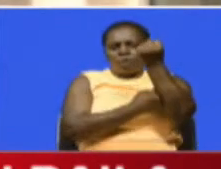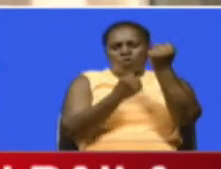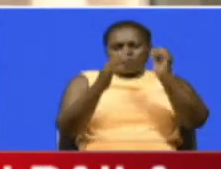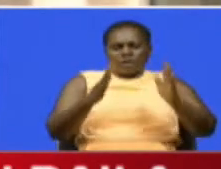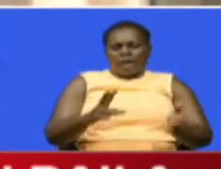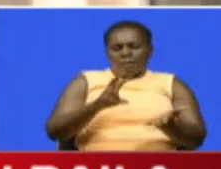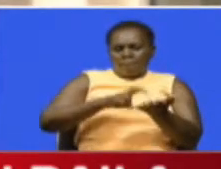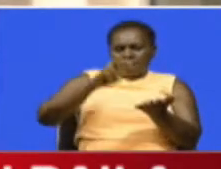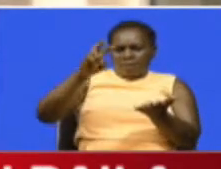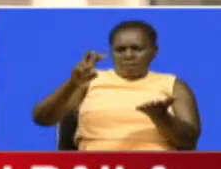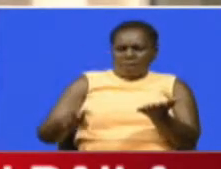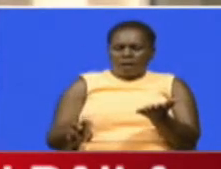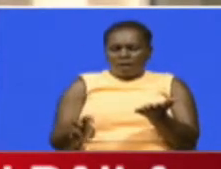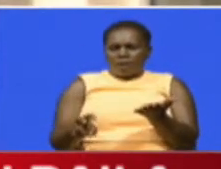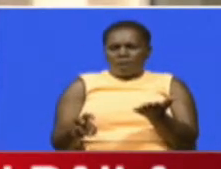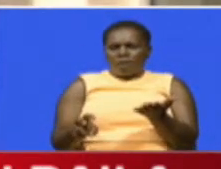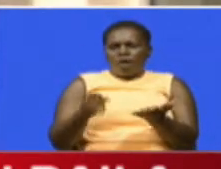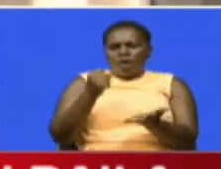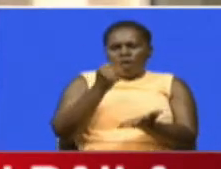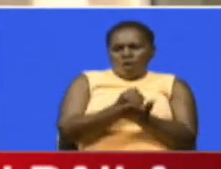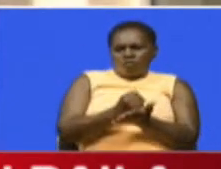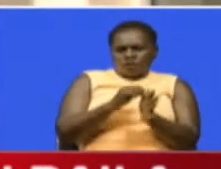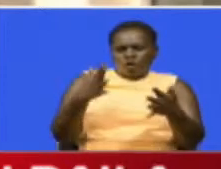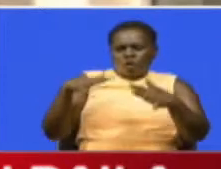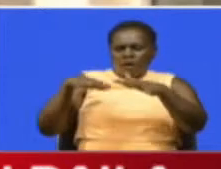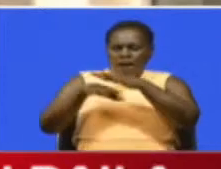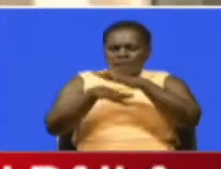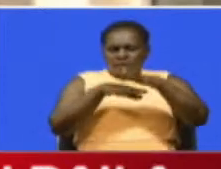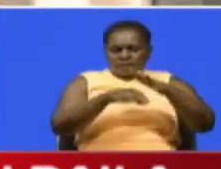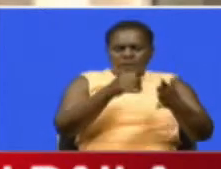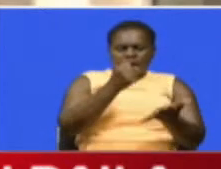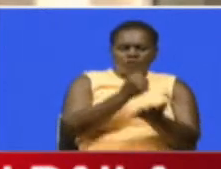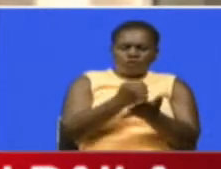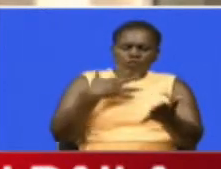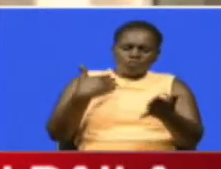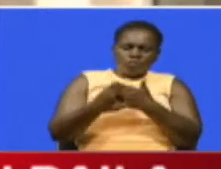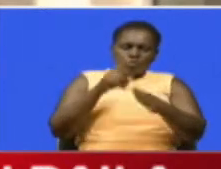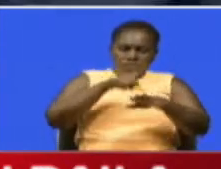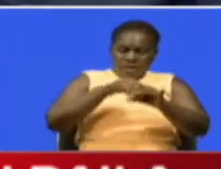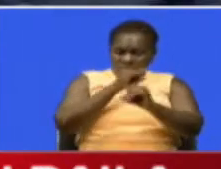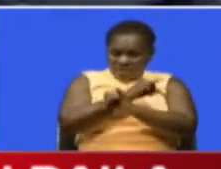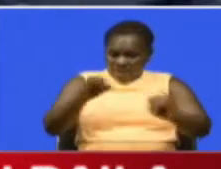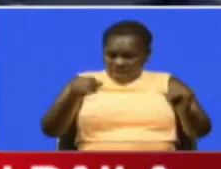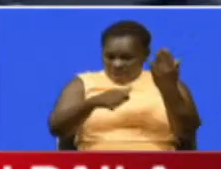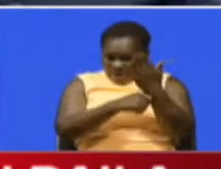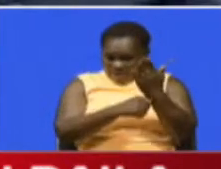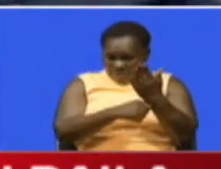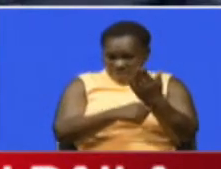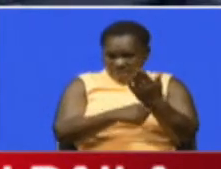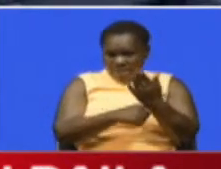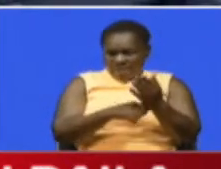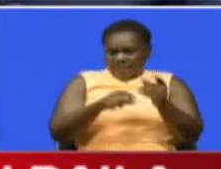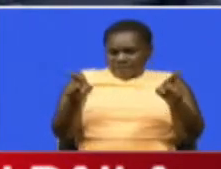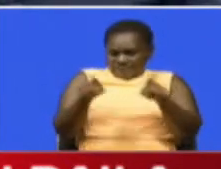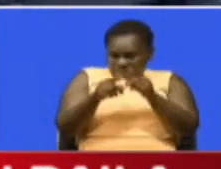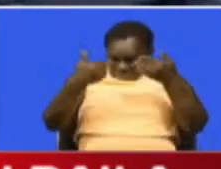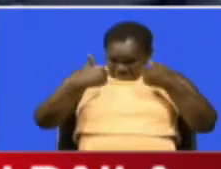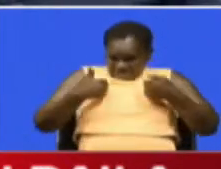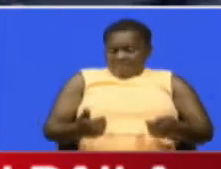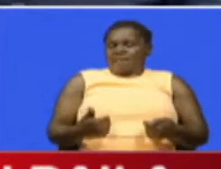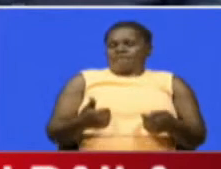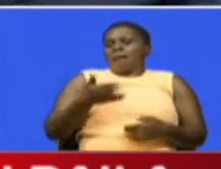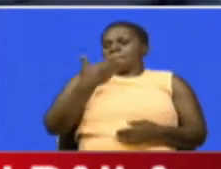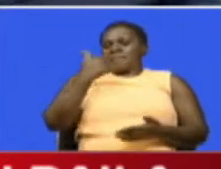stepping aside, not holding the office or accessing the office until when you've been cleared? Even myself, I would